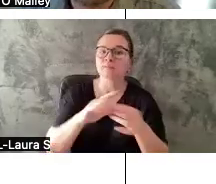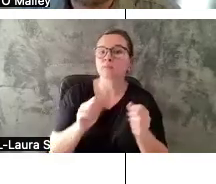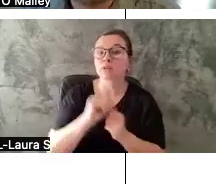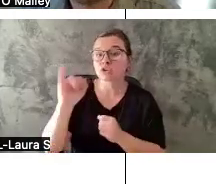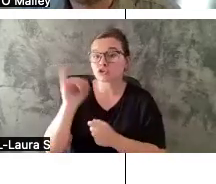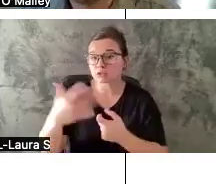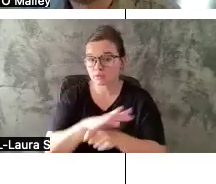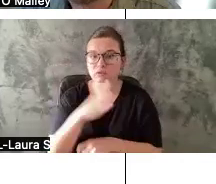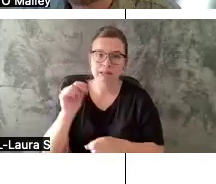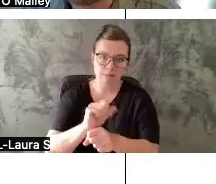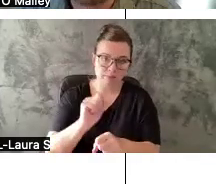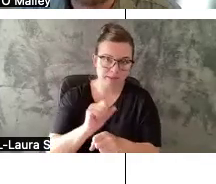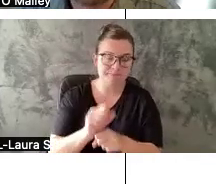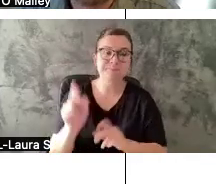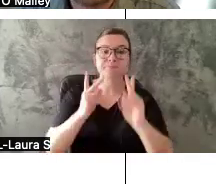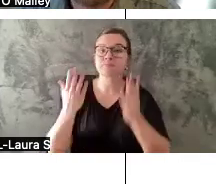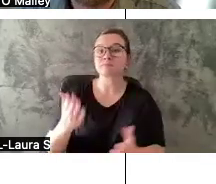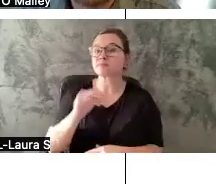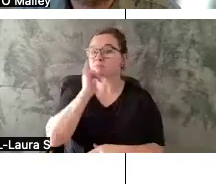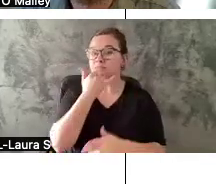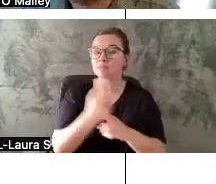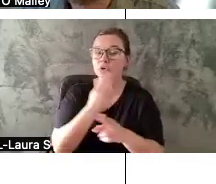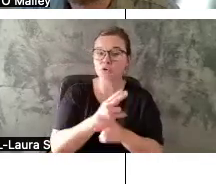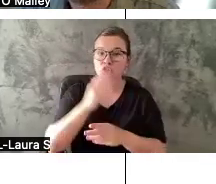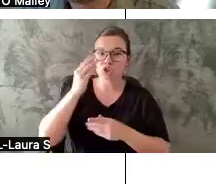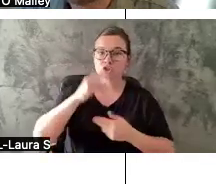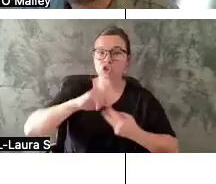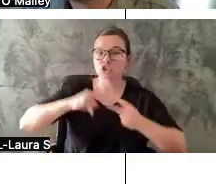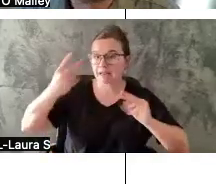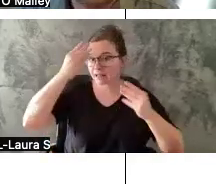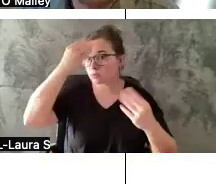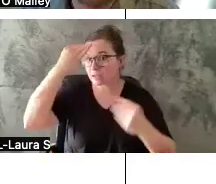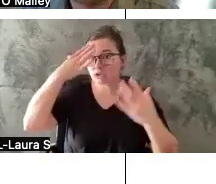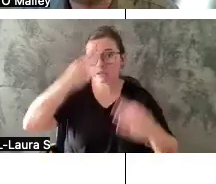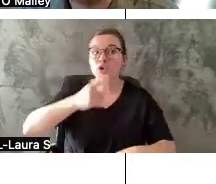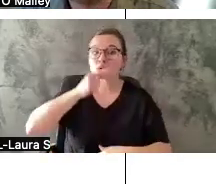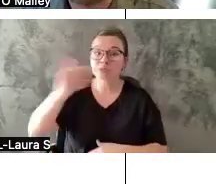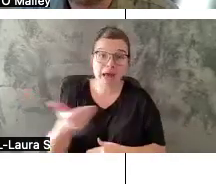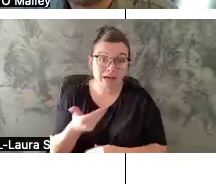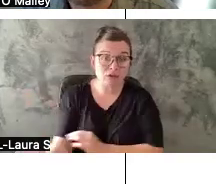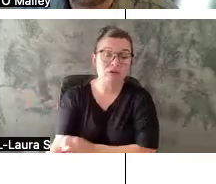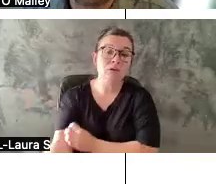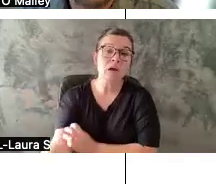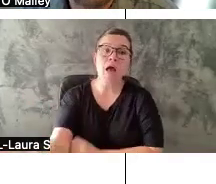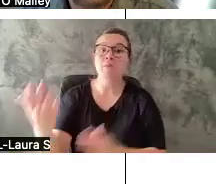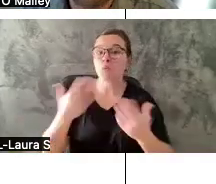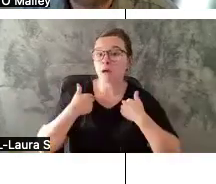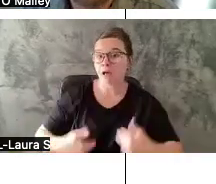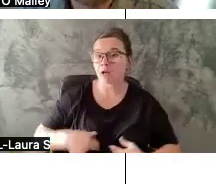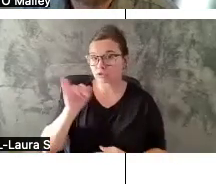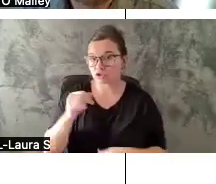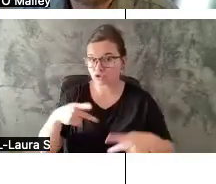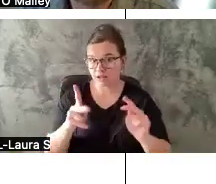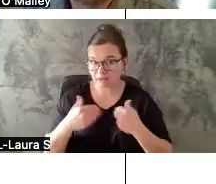or employment. So people may be misusing your genetic information to decide who gets hired and what kind of health insurance you're allowed to